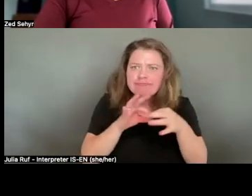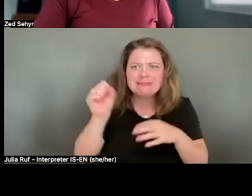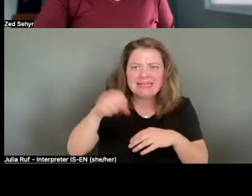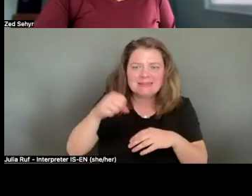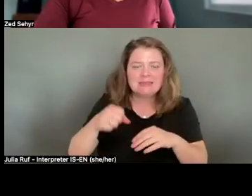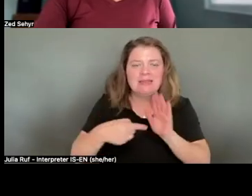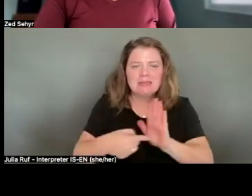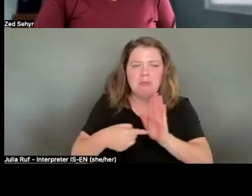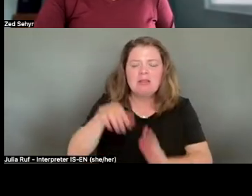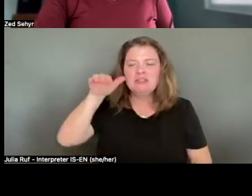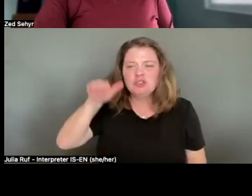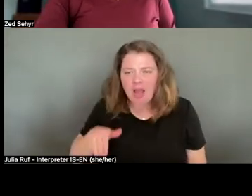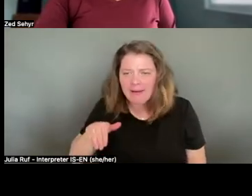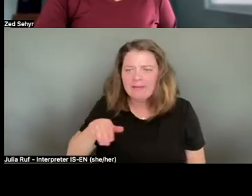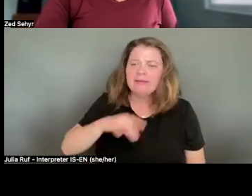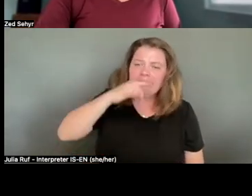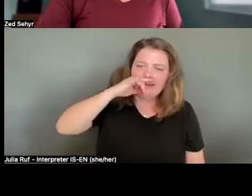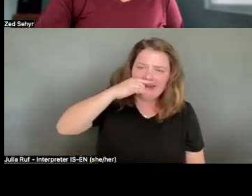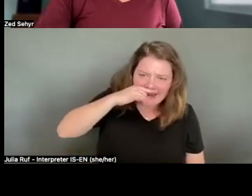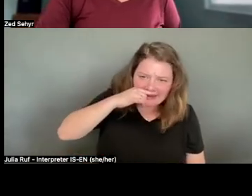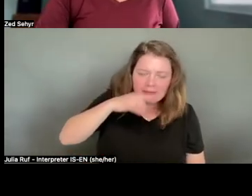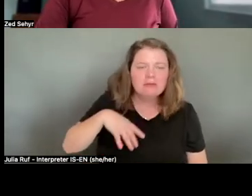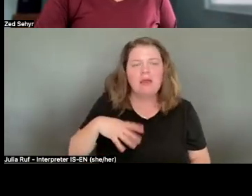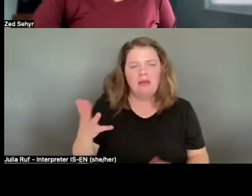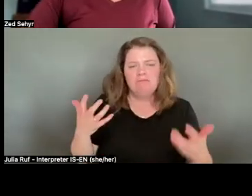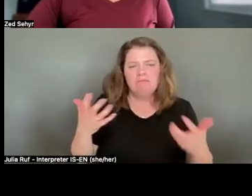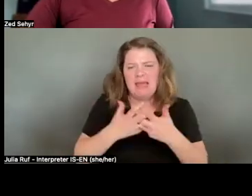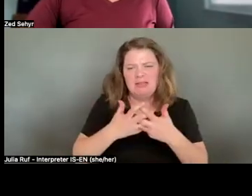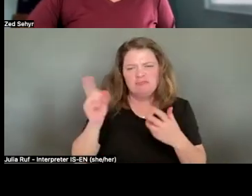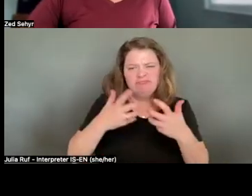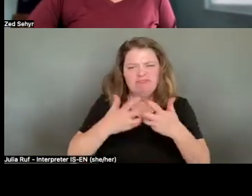child and kid, this was not considered a match.